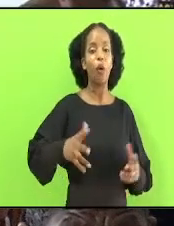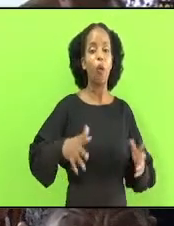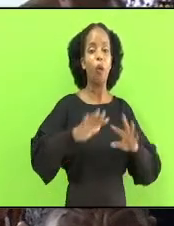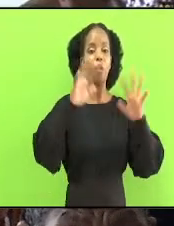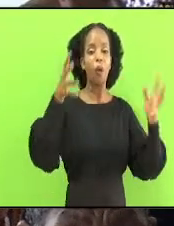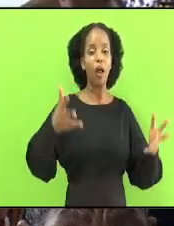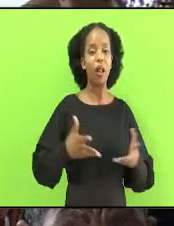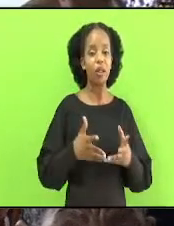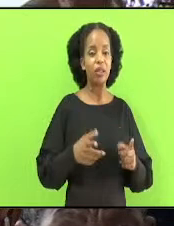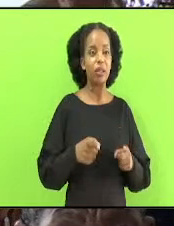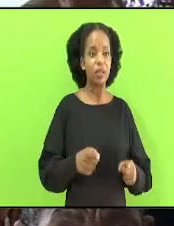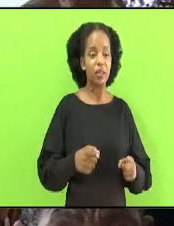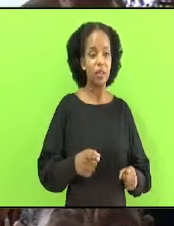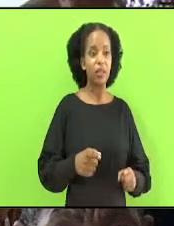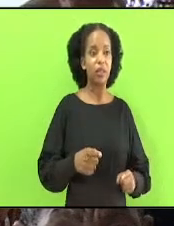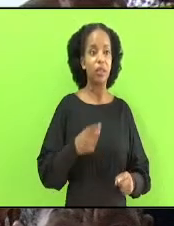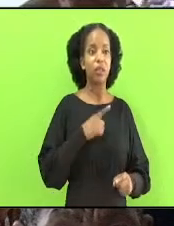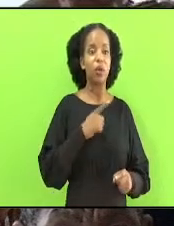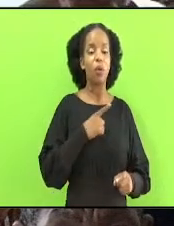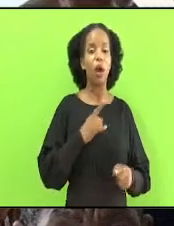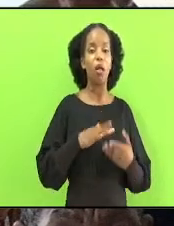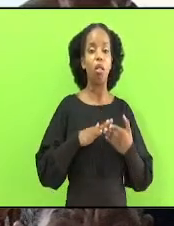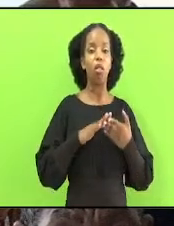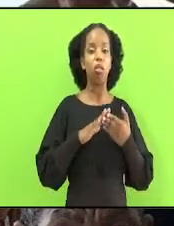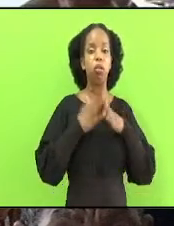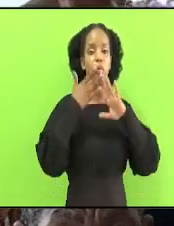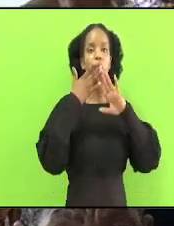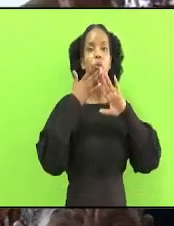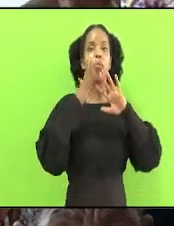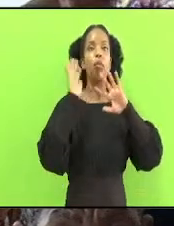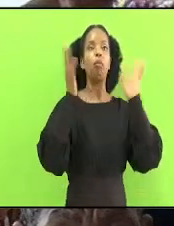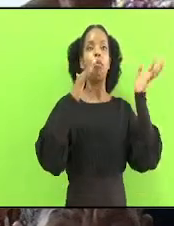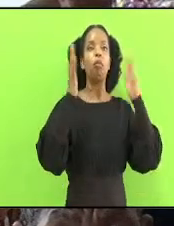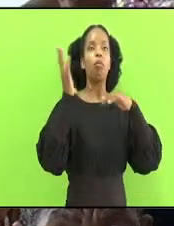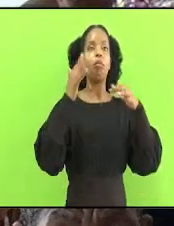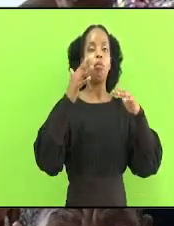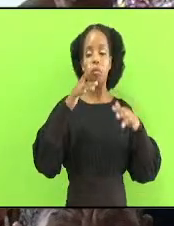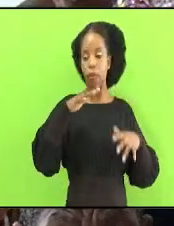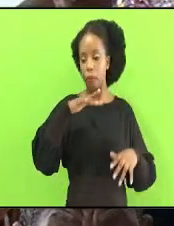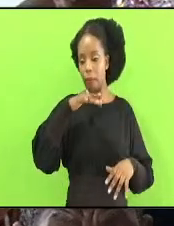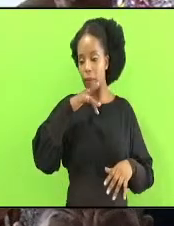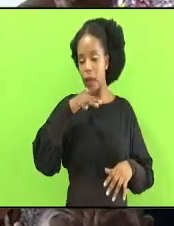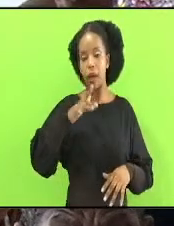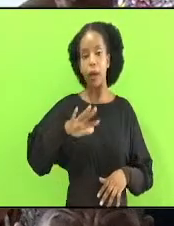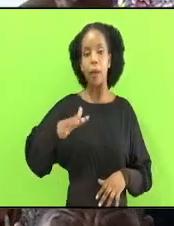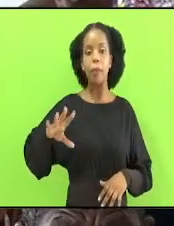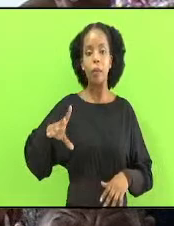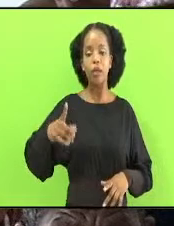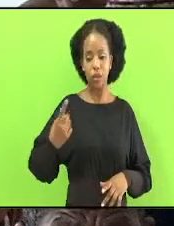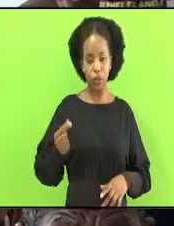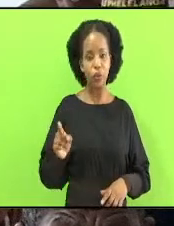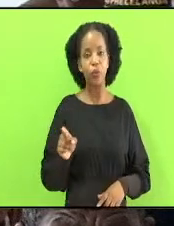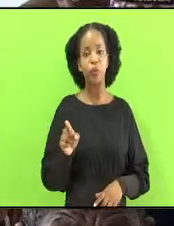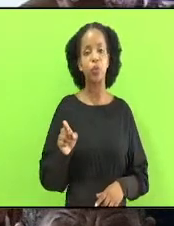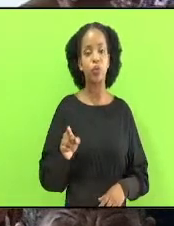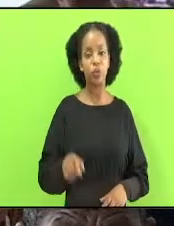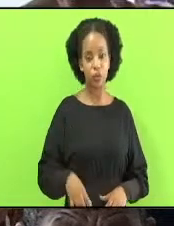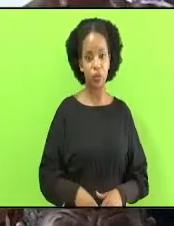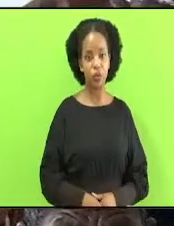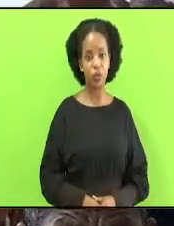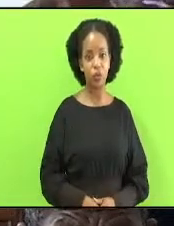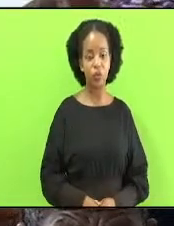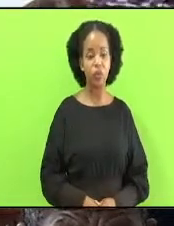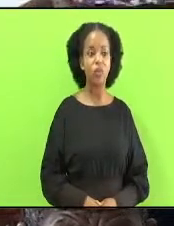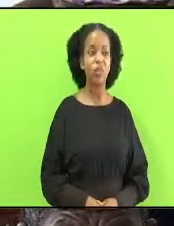the carbon dioxides. Le ile gore go bontsha re tseya batho bao